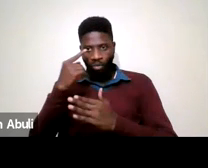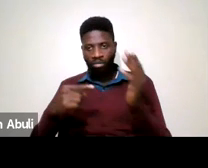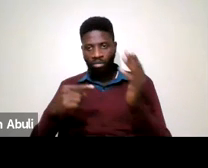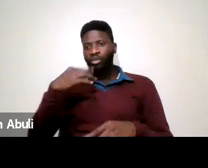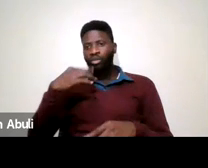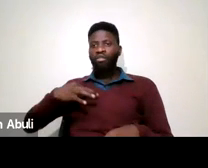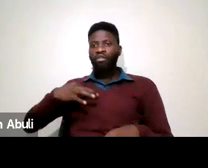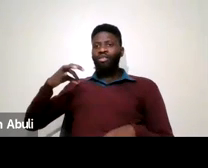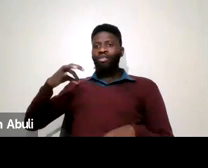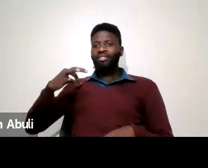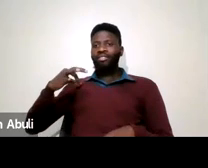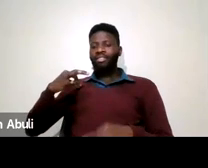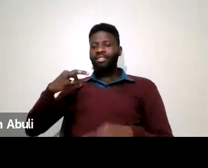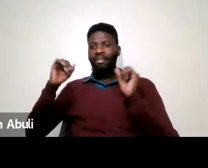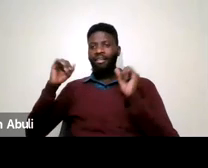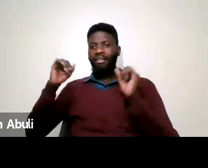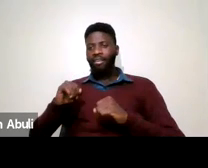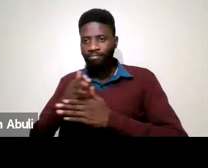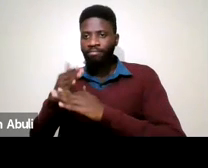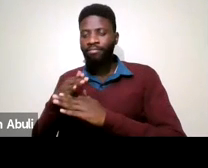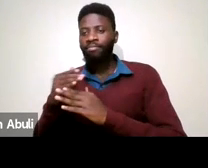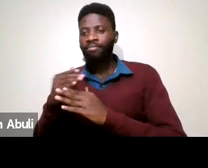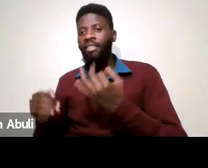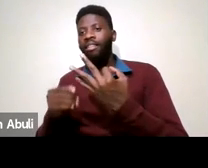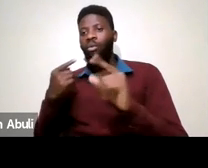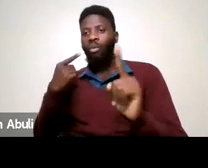to share 3 goals they have in the future?